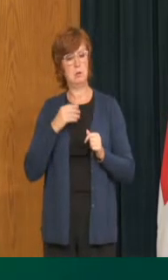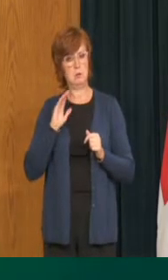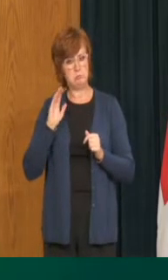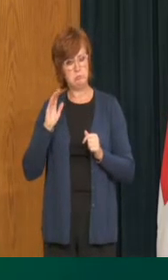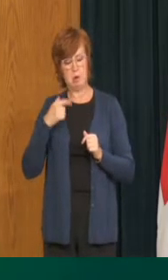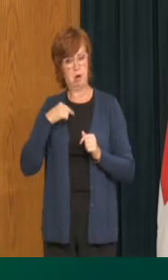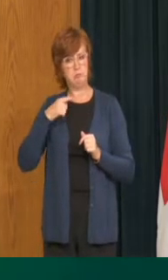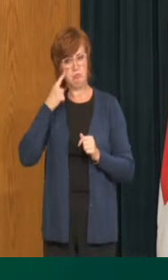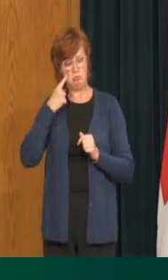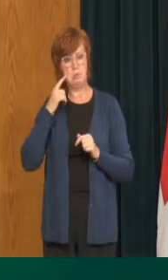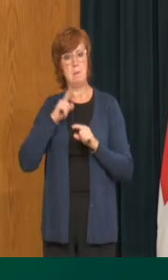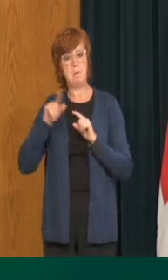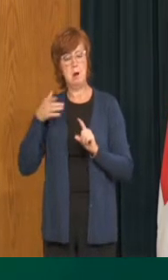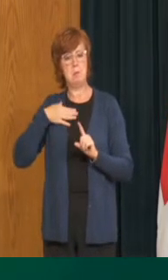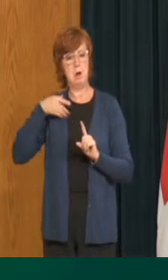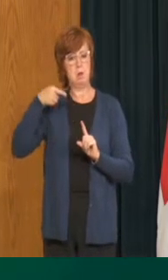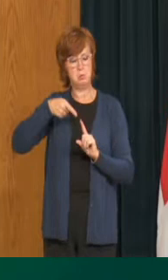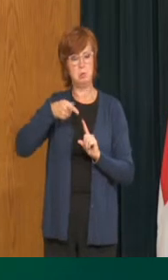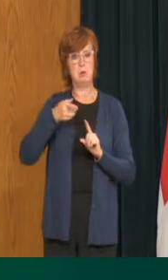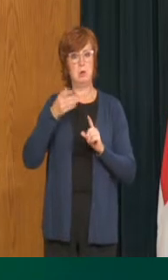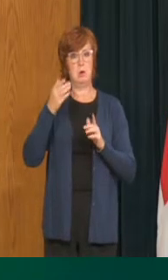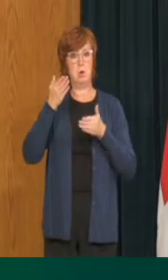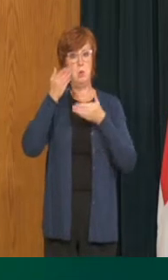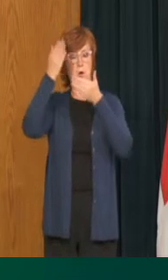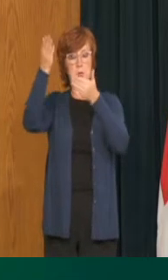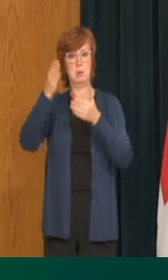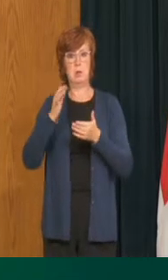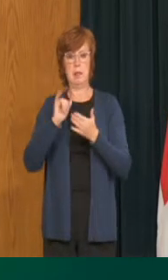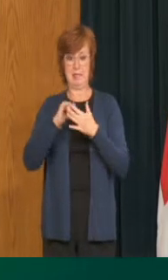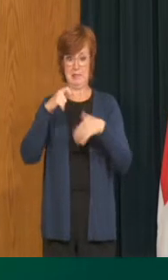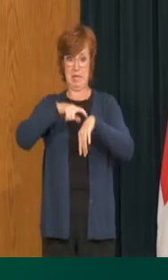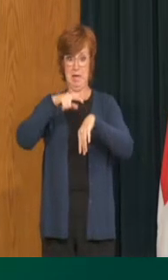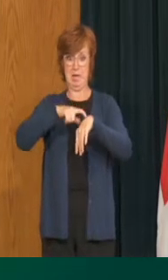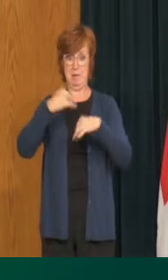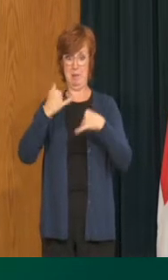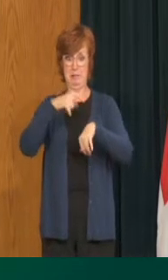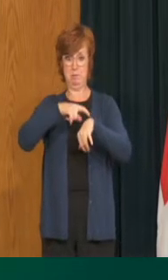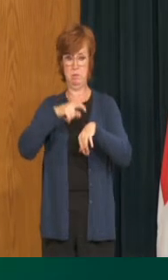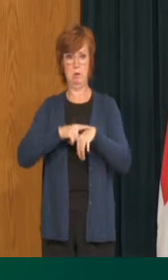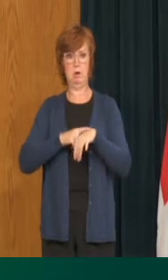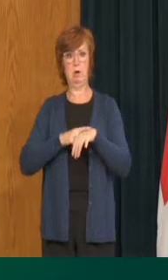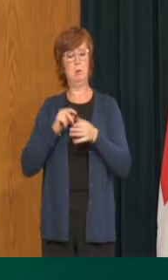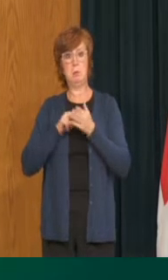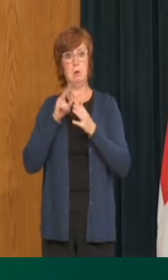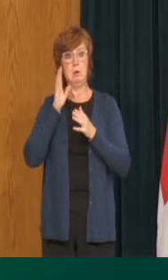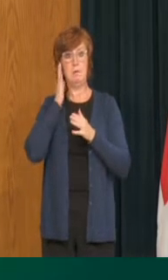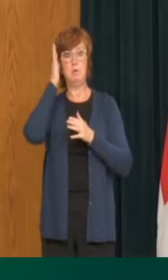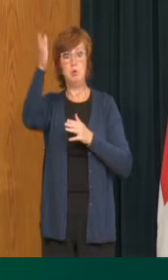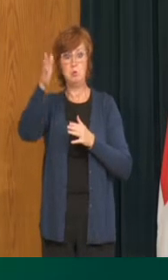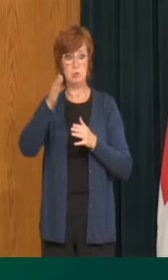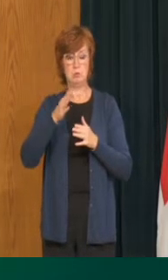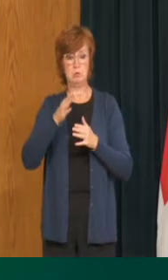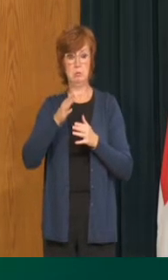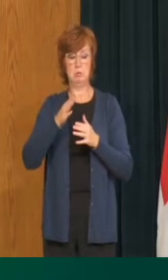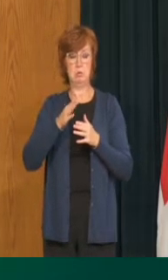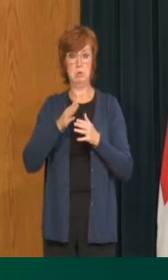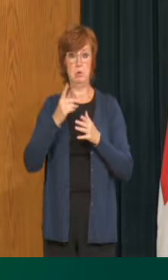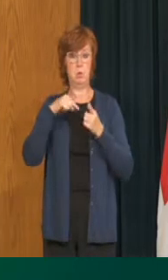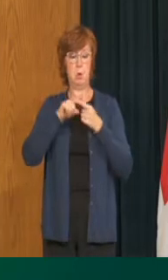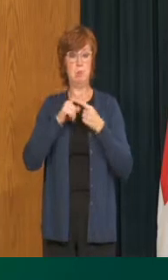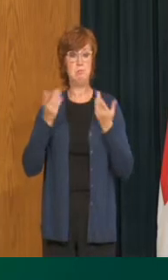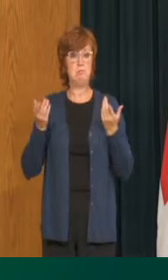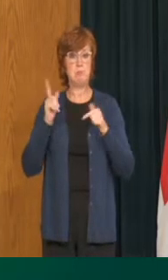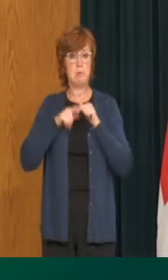point in time, and this isn't at any point in time, it's at this point in time, we see numbers that are rising in some of our